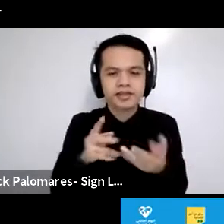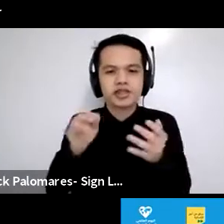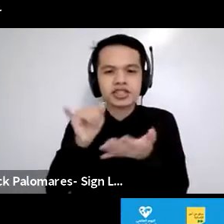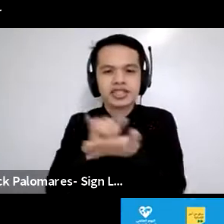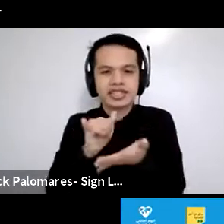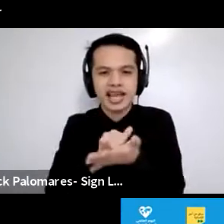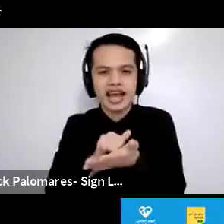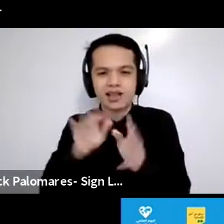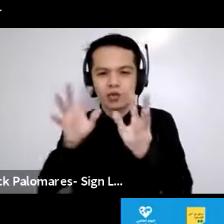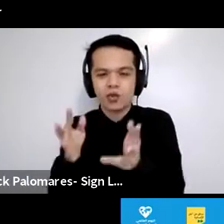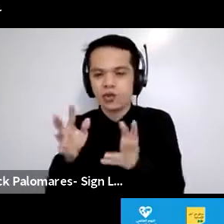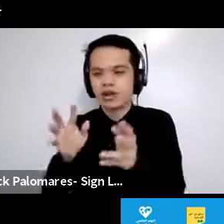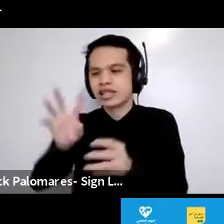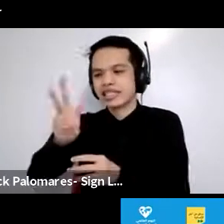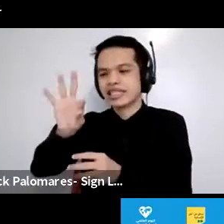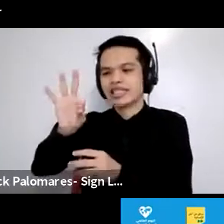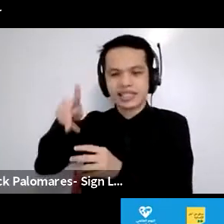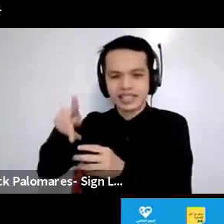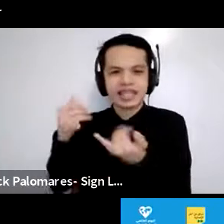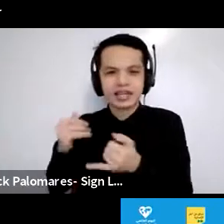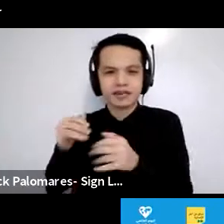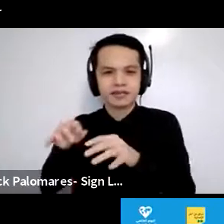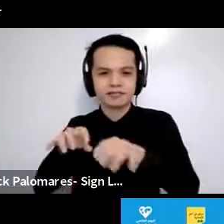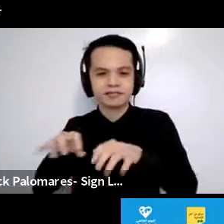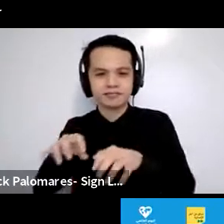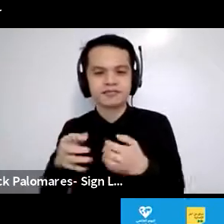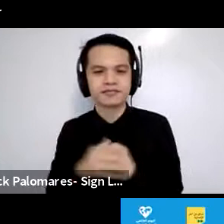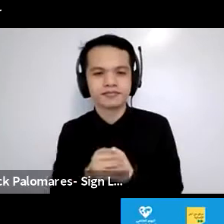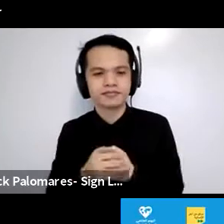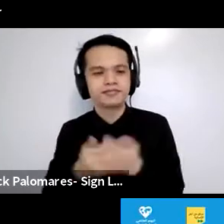currently doing in the Philippines. Over to you, Atom. Thank you.